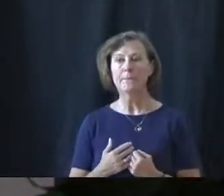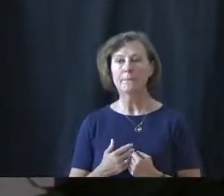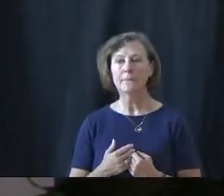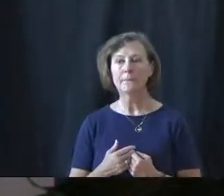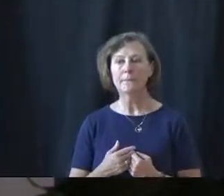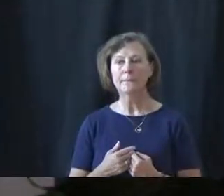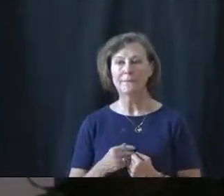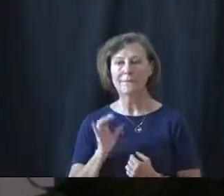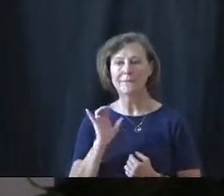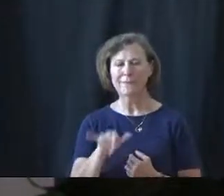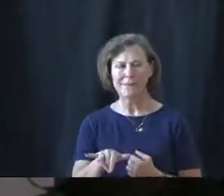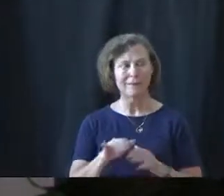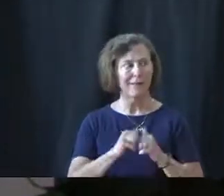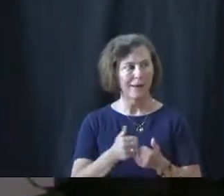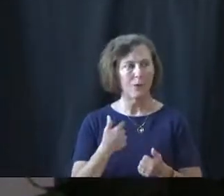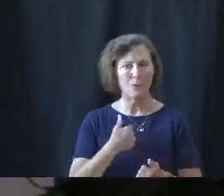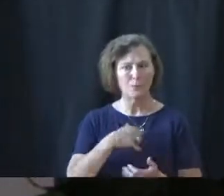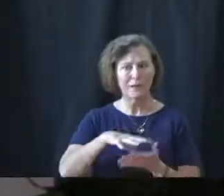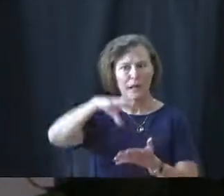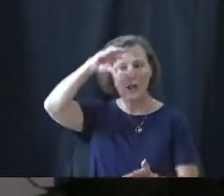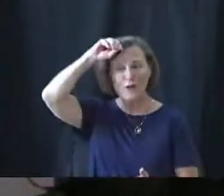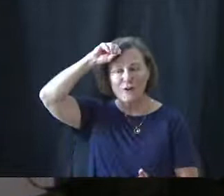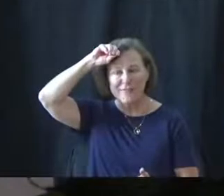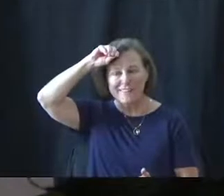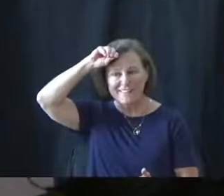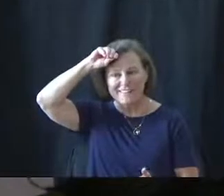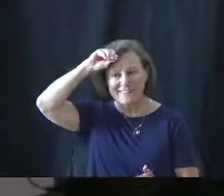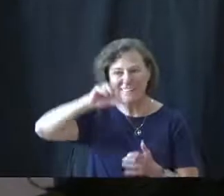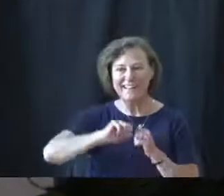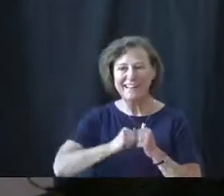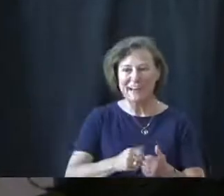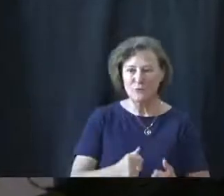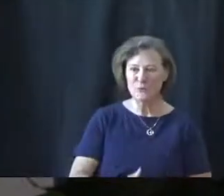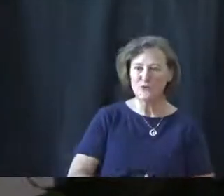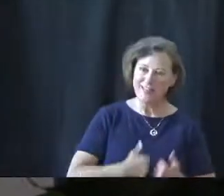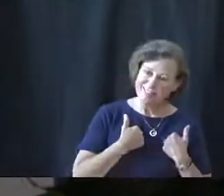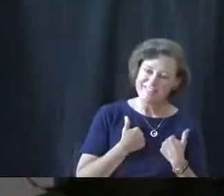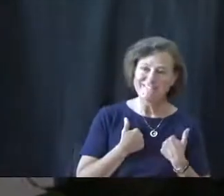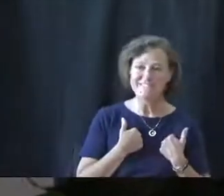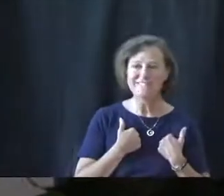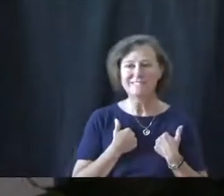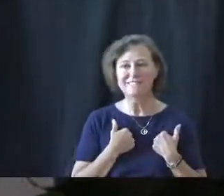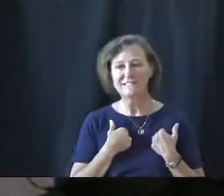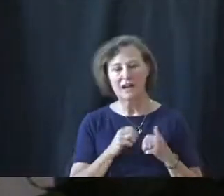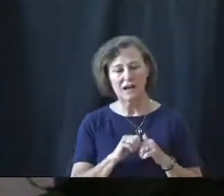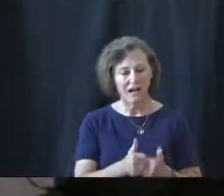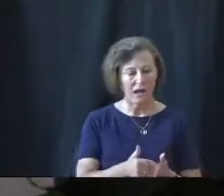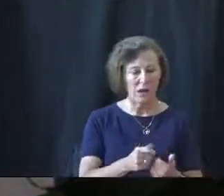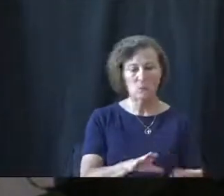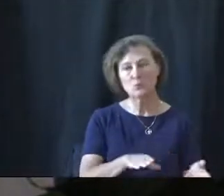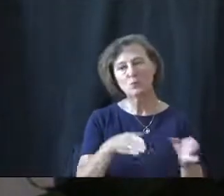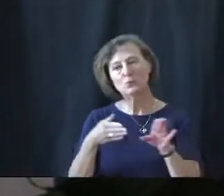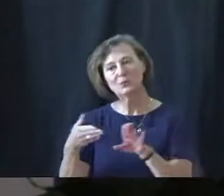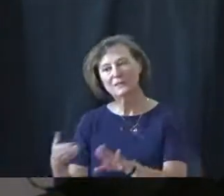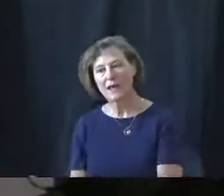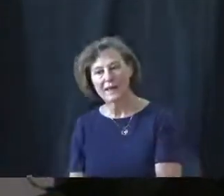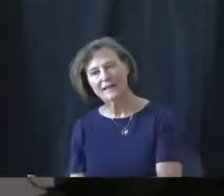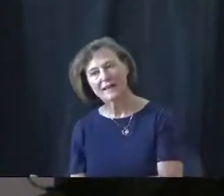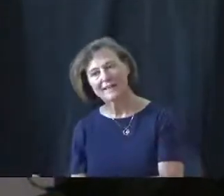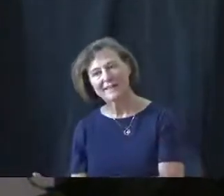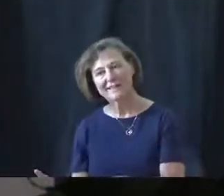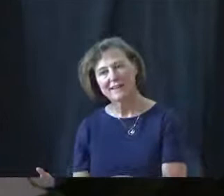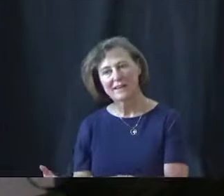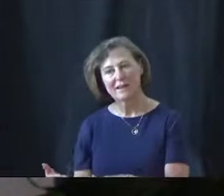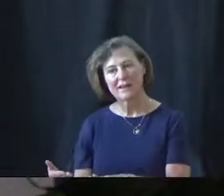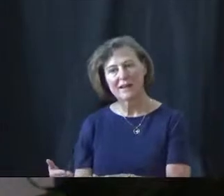That's how we learn how to live, how to die, how